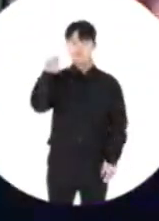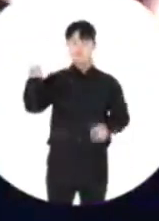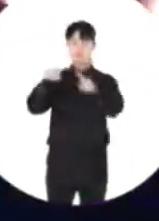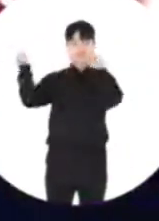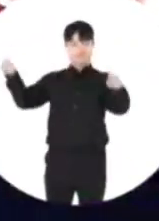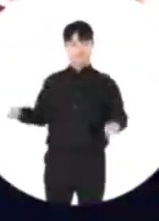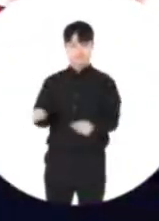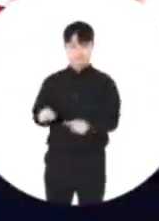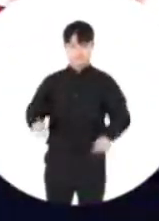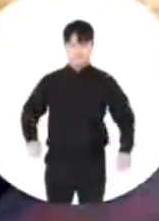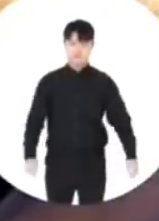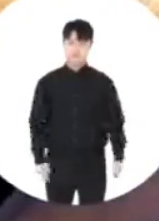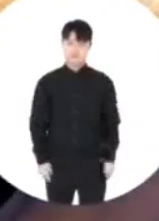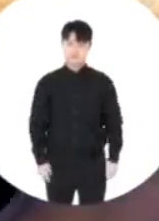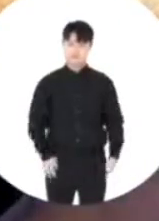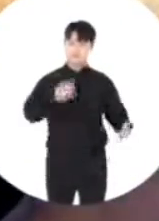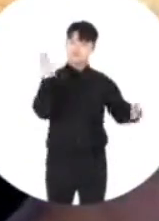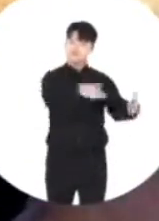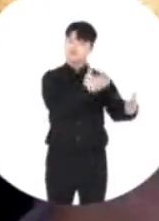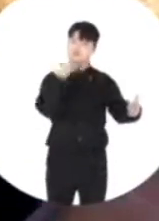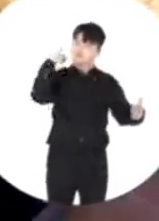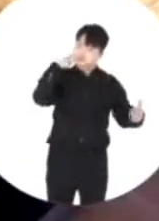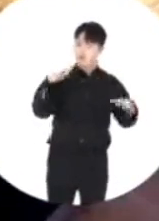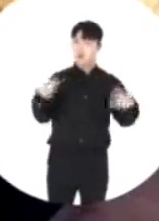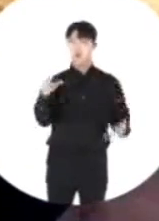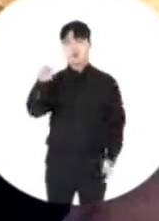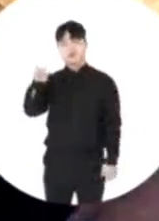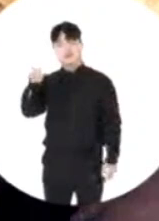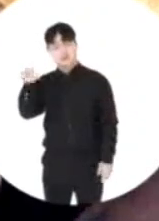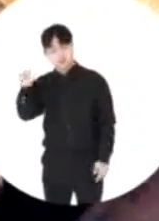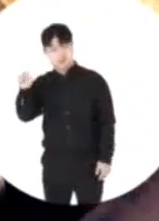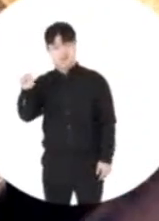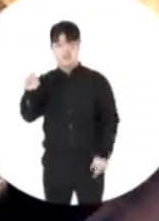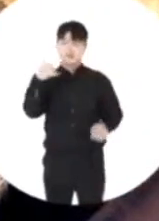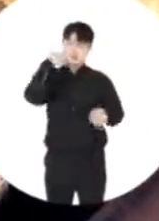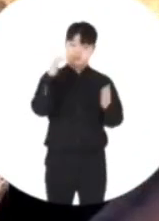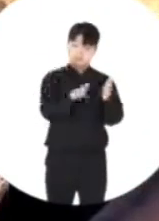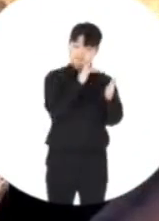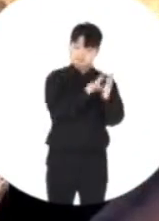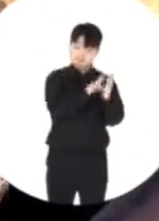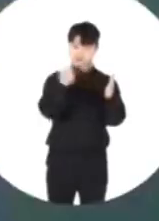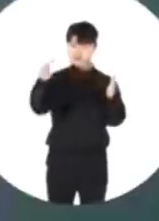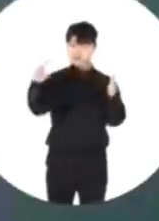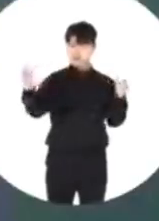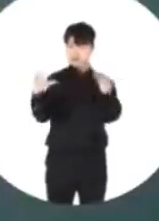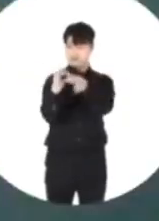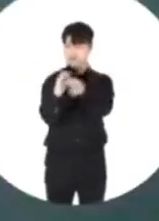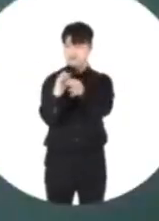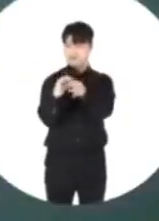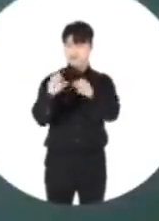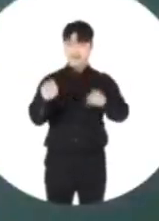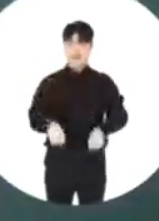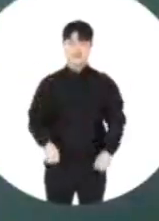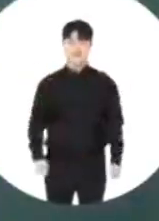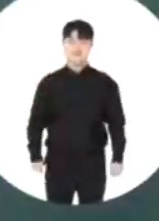my personal favorites. I spend a lot of time on my phone, from streaming movies to social media, and that's why